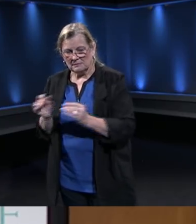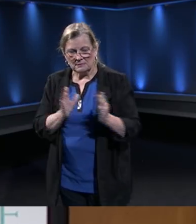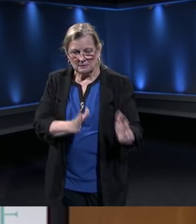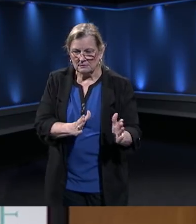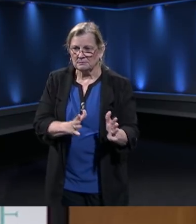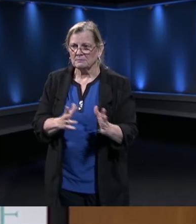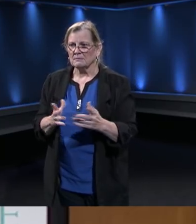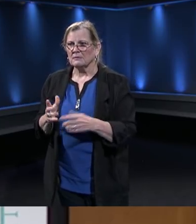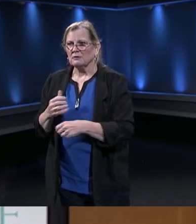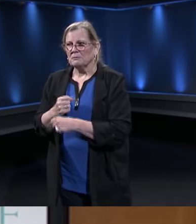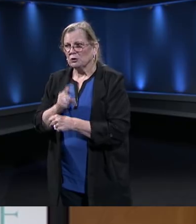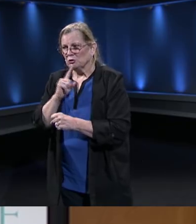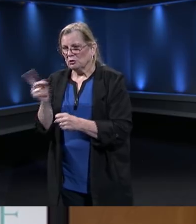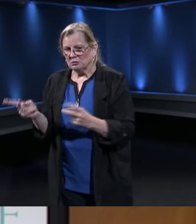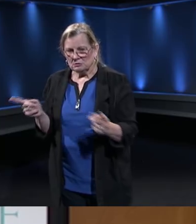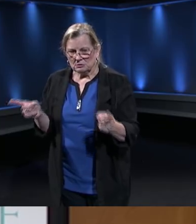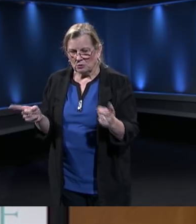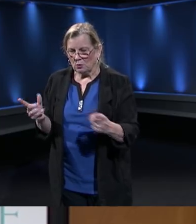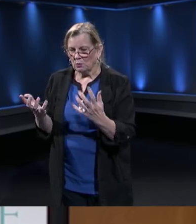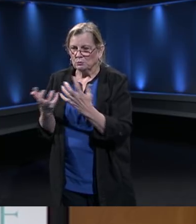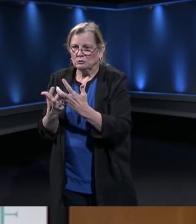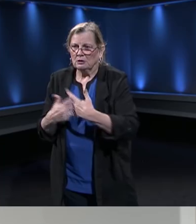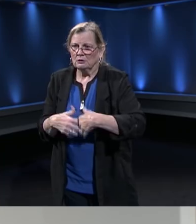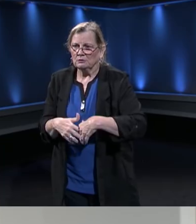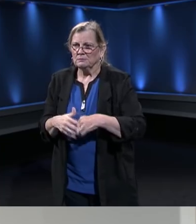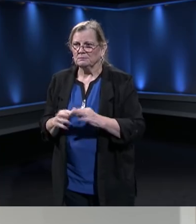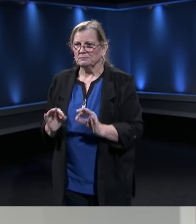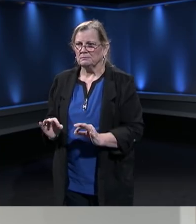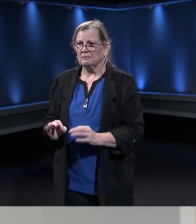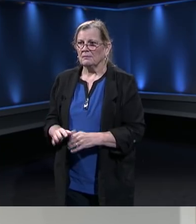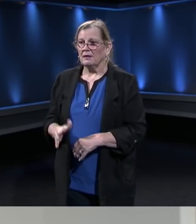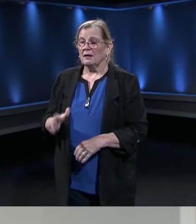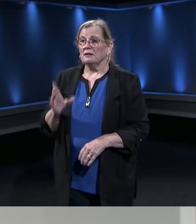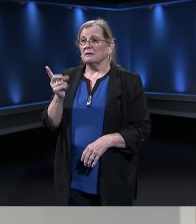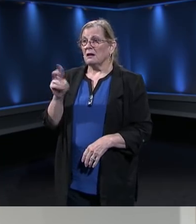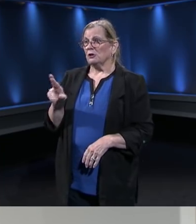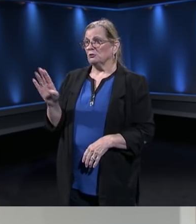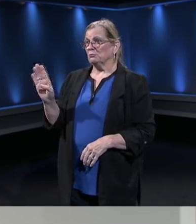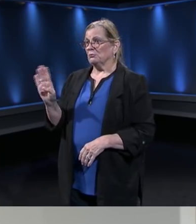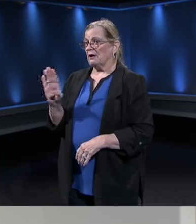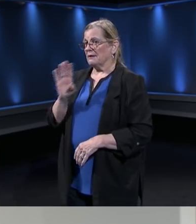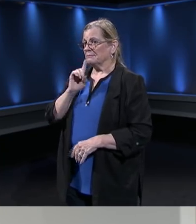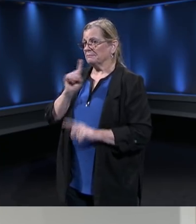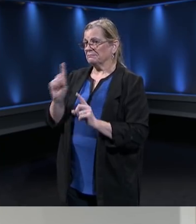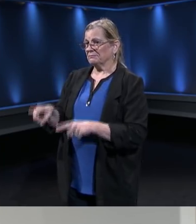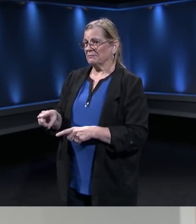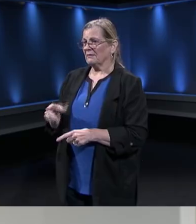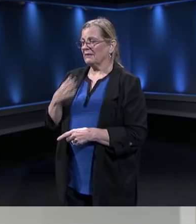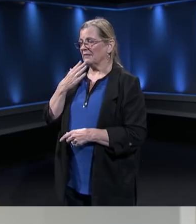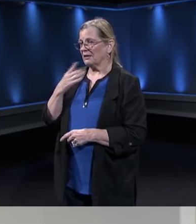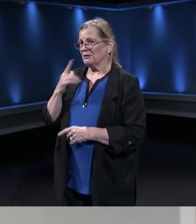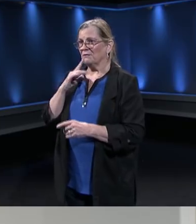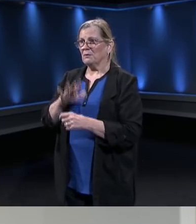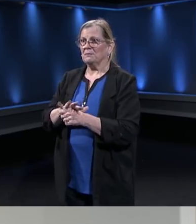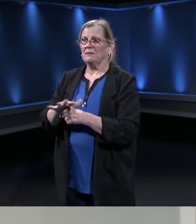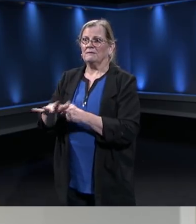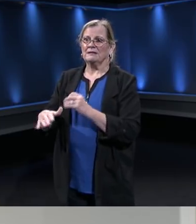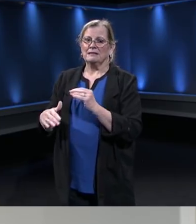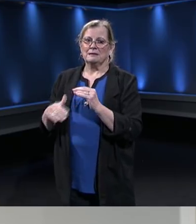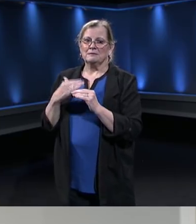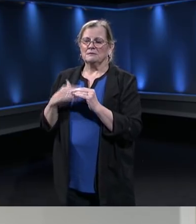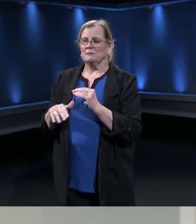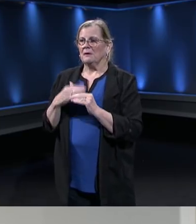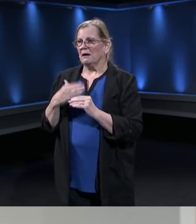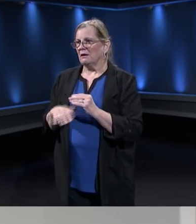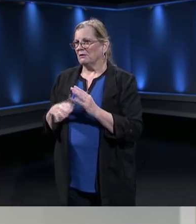work? Because this is a challenge. One thing, I just want to thank the person who wrote that email and shared the vulnerability to share that sometimes you're yelling